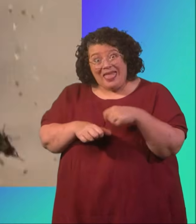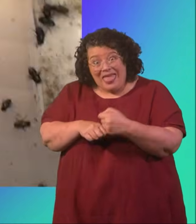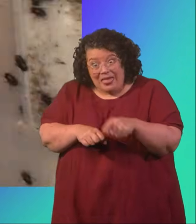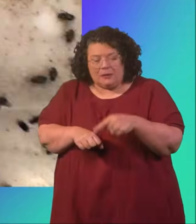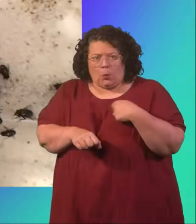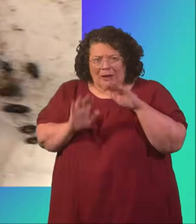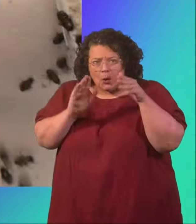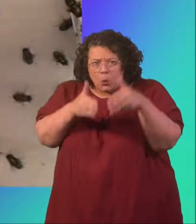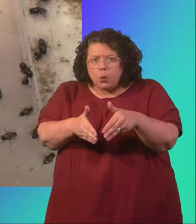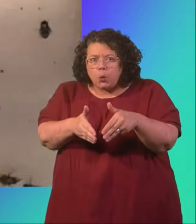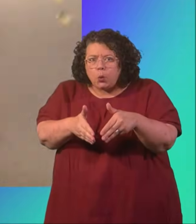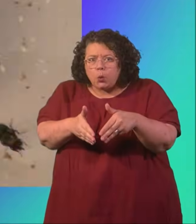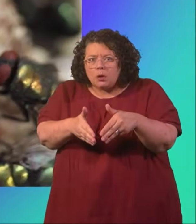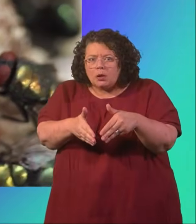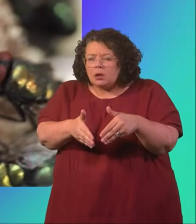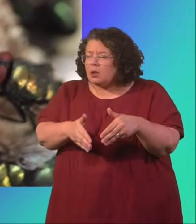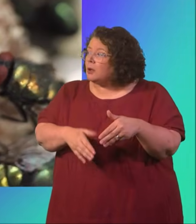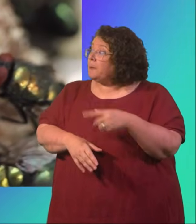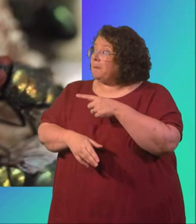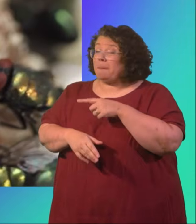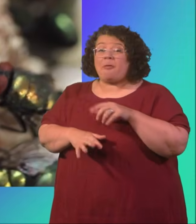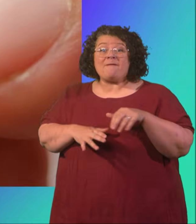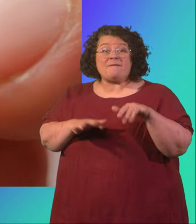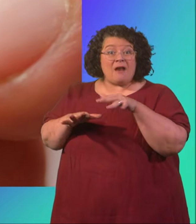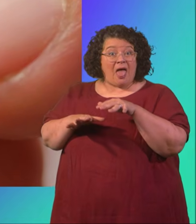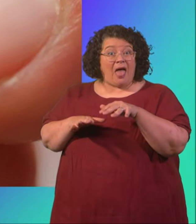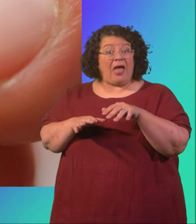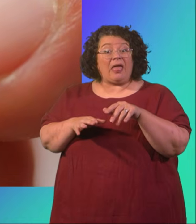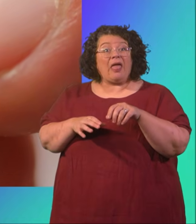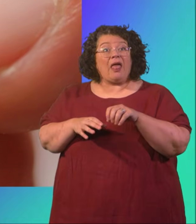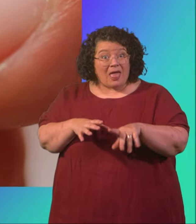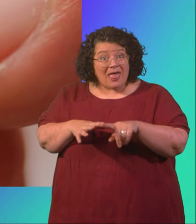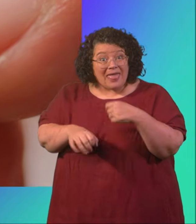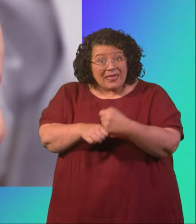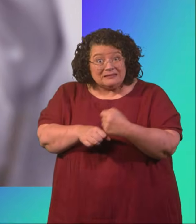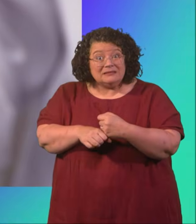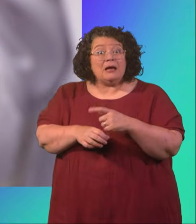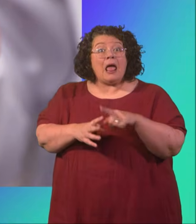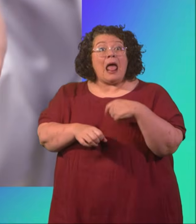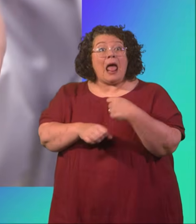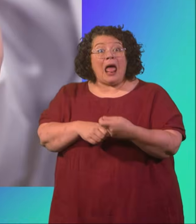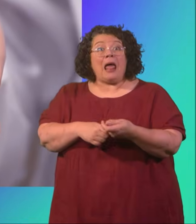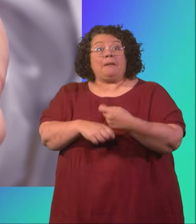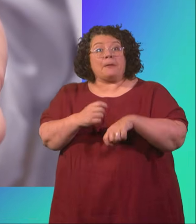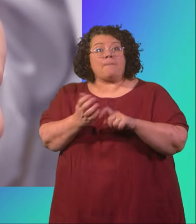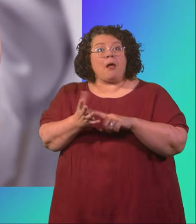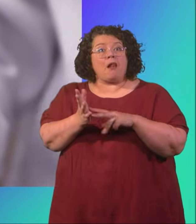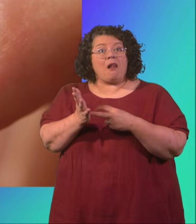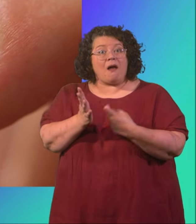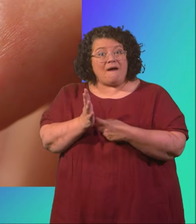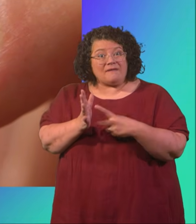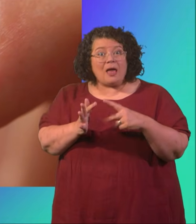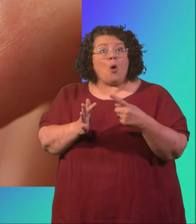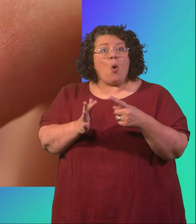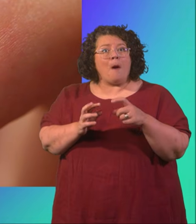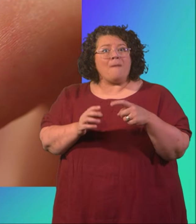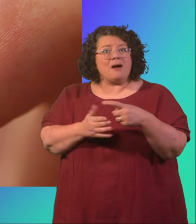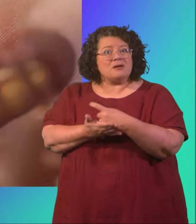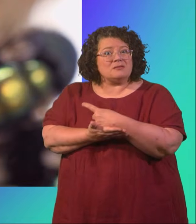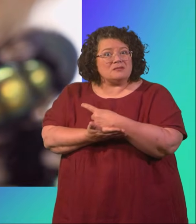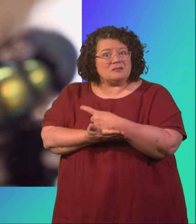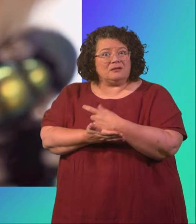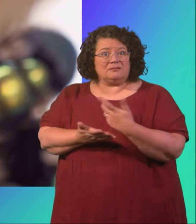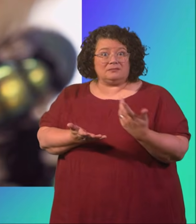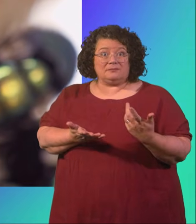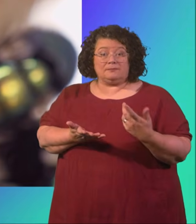Flies lay eggs, and the eggs hatch into larvae or maggots like this one. Hello, beautiful. And it's the maggots that have a special medical use.